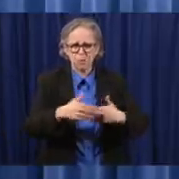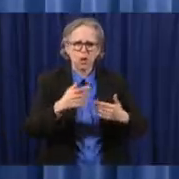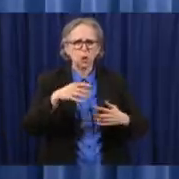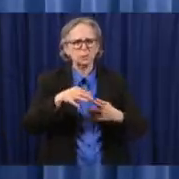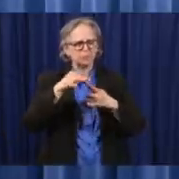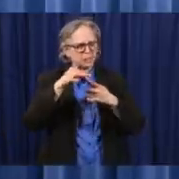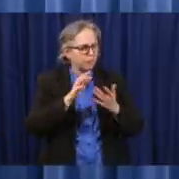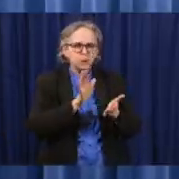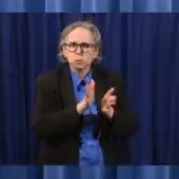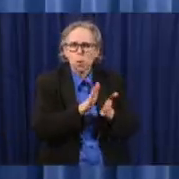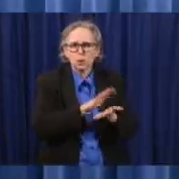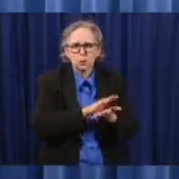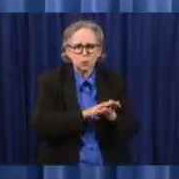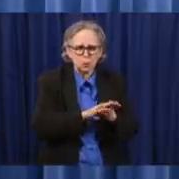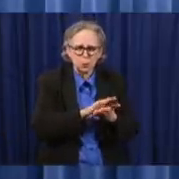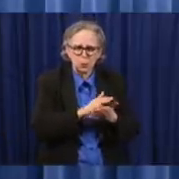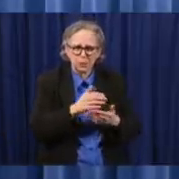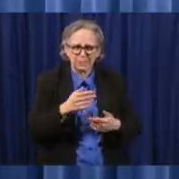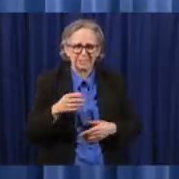not been in their favor.